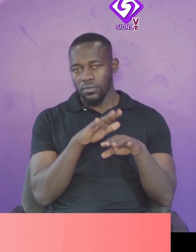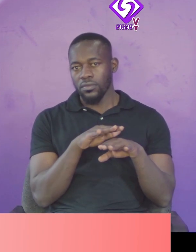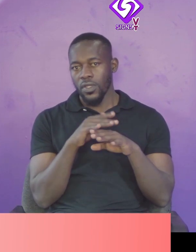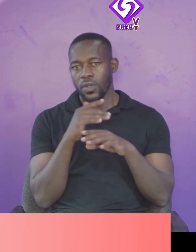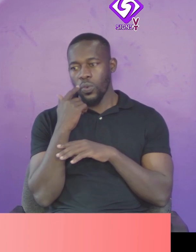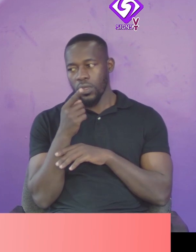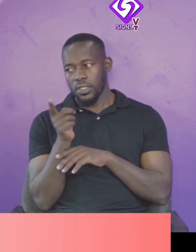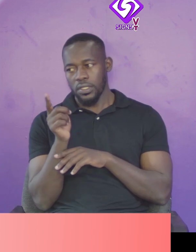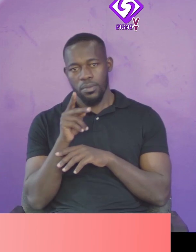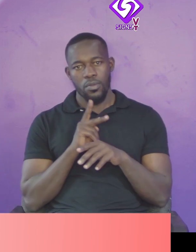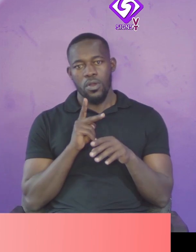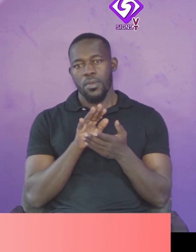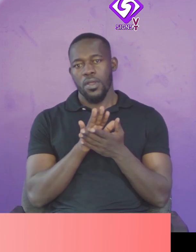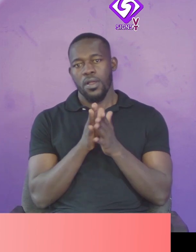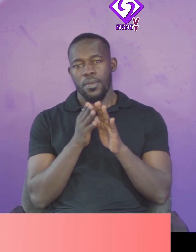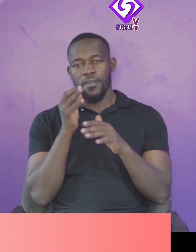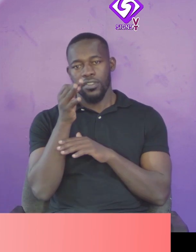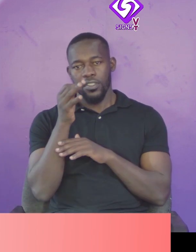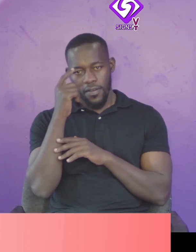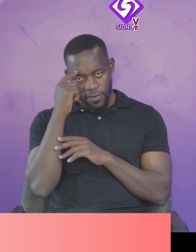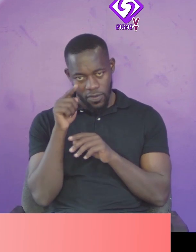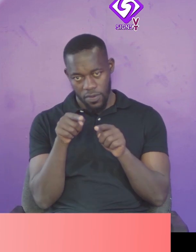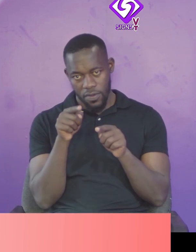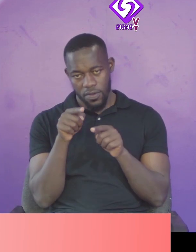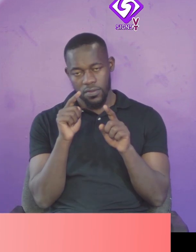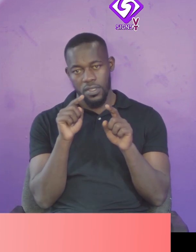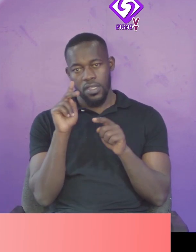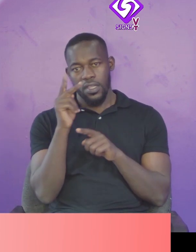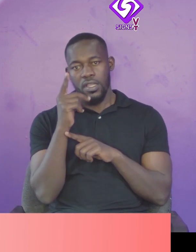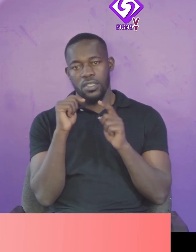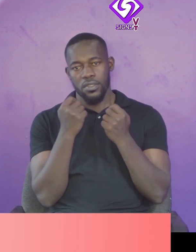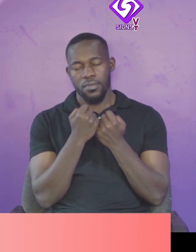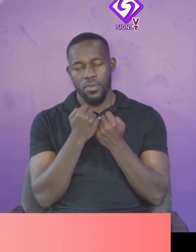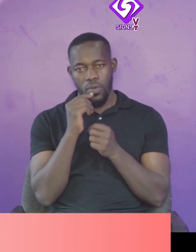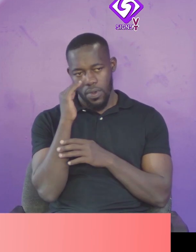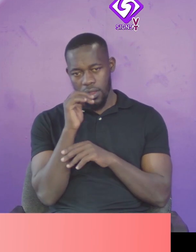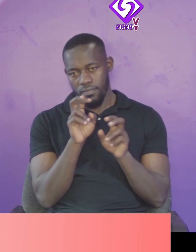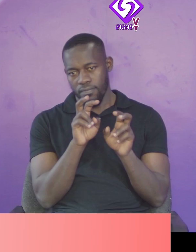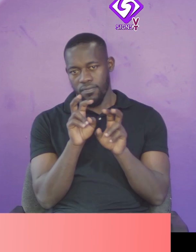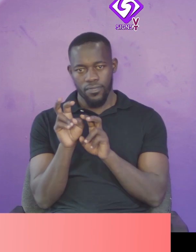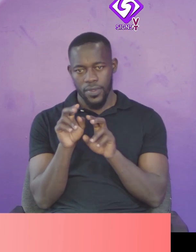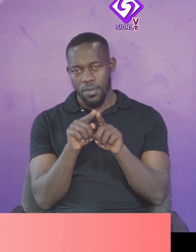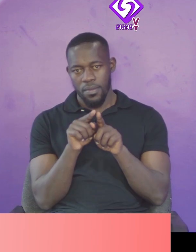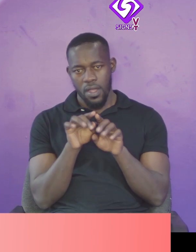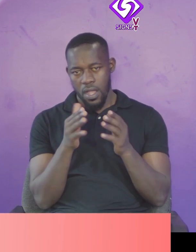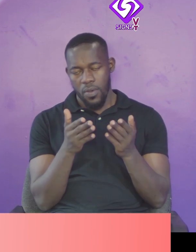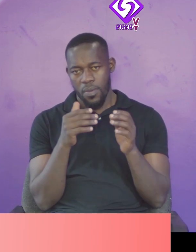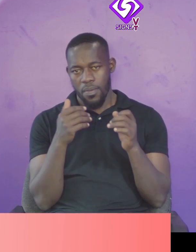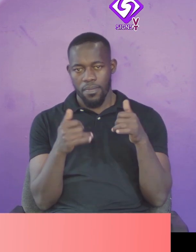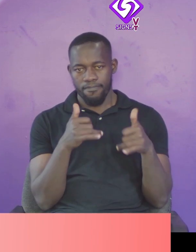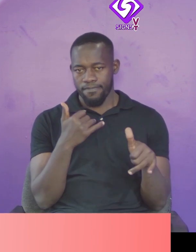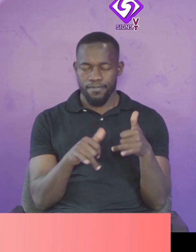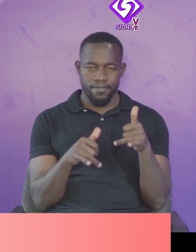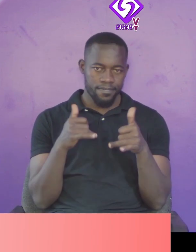as the future for Harambee Stars. Because looking at them, the way they are playing, you can see